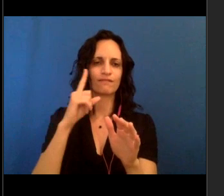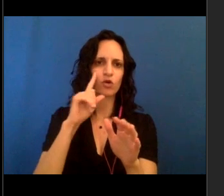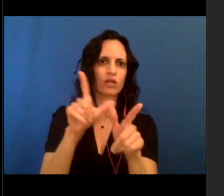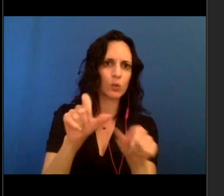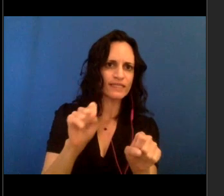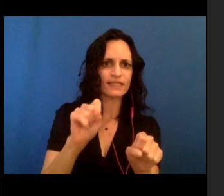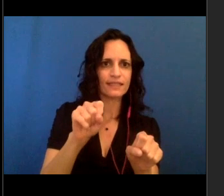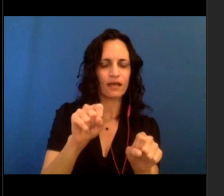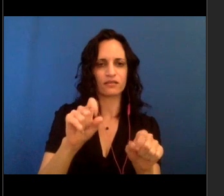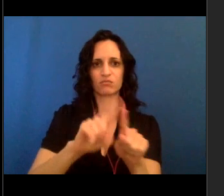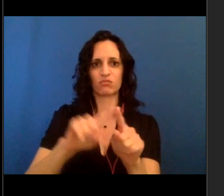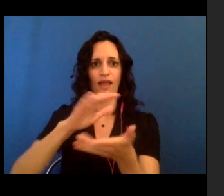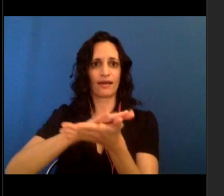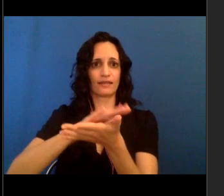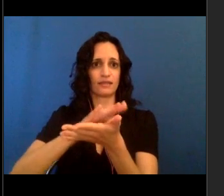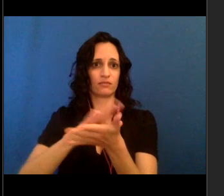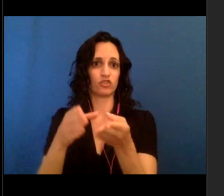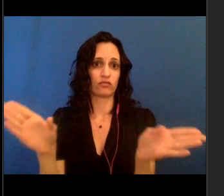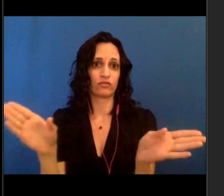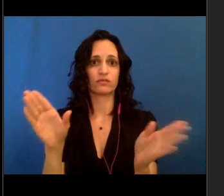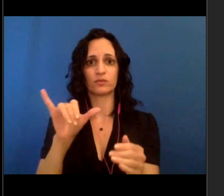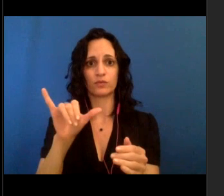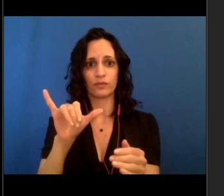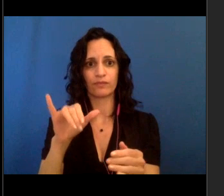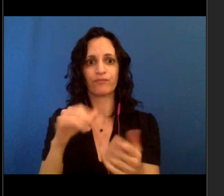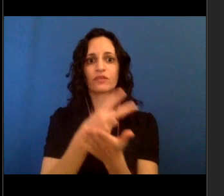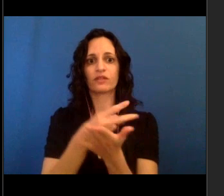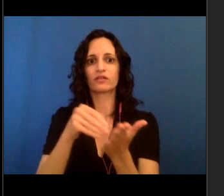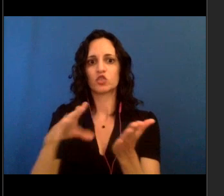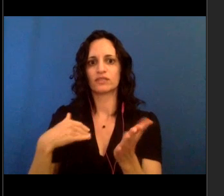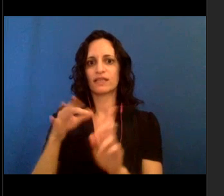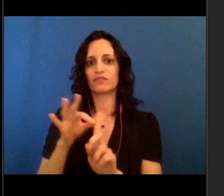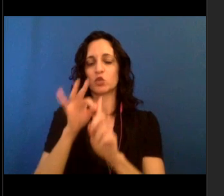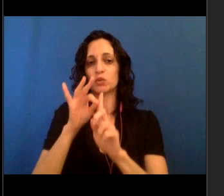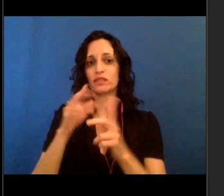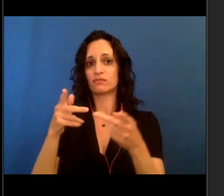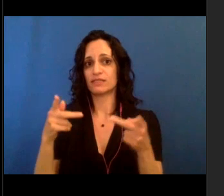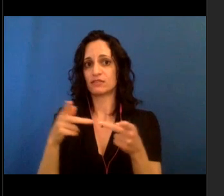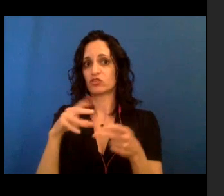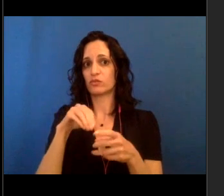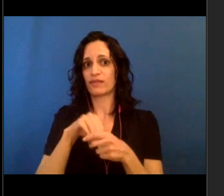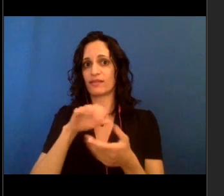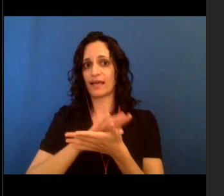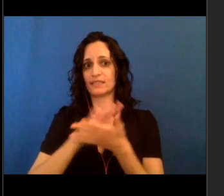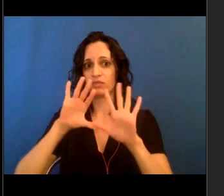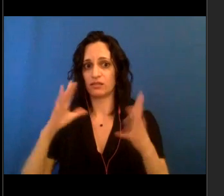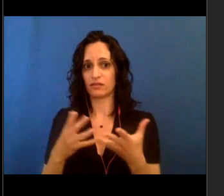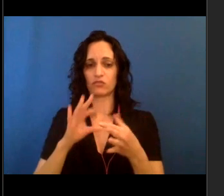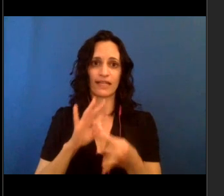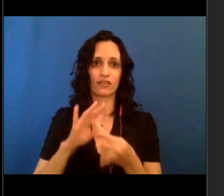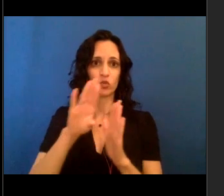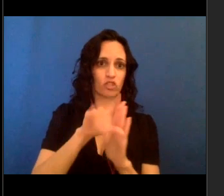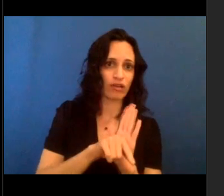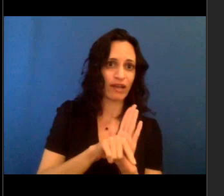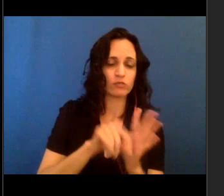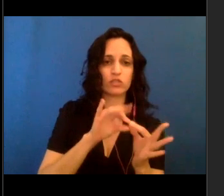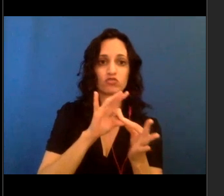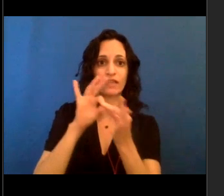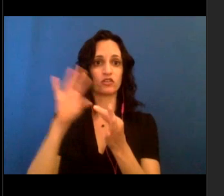general. Graduate students' unique position within academia relative to undergraduates and faculty, how